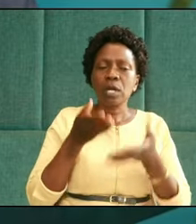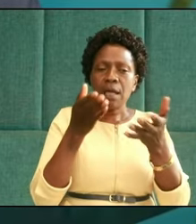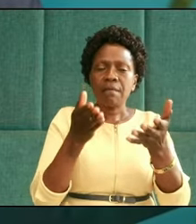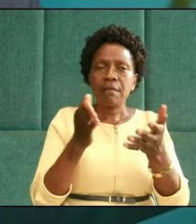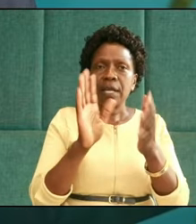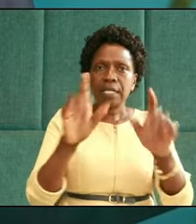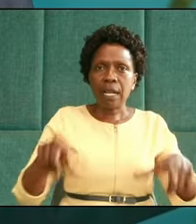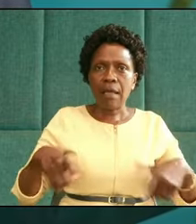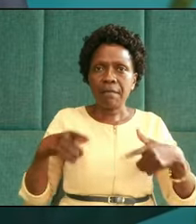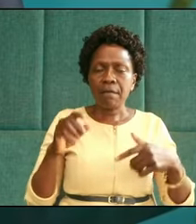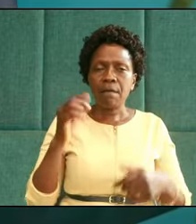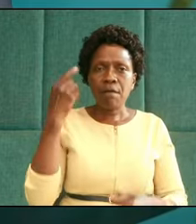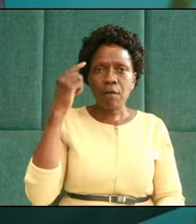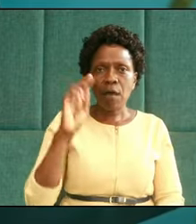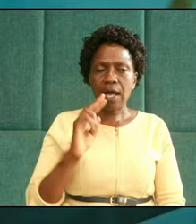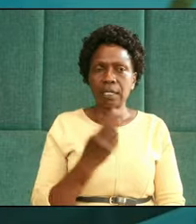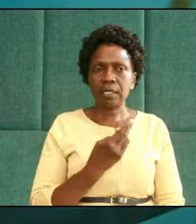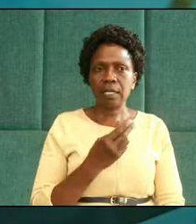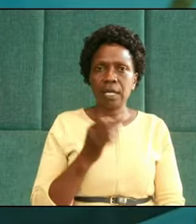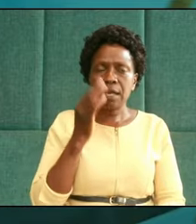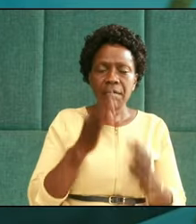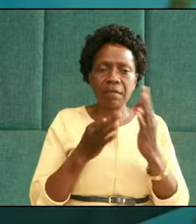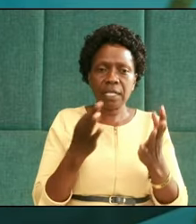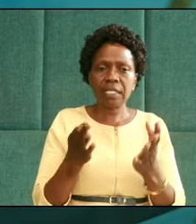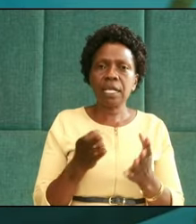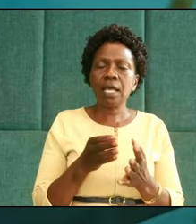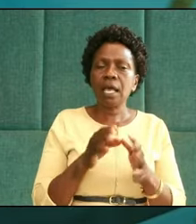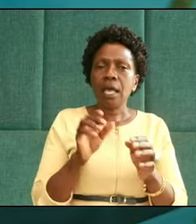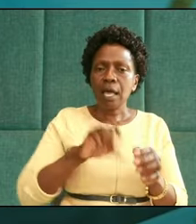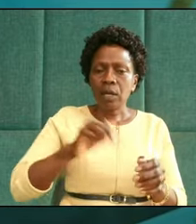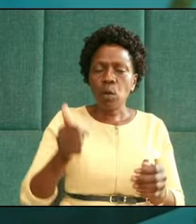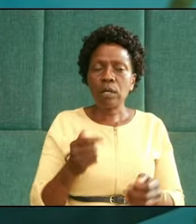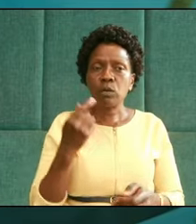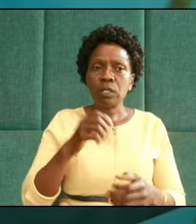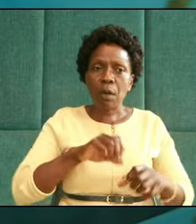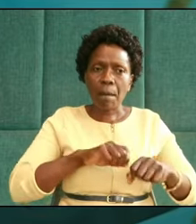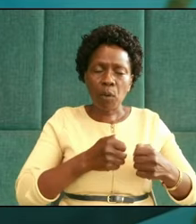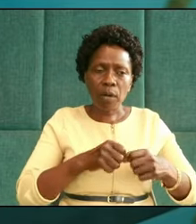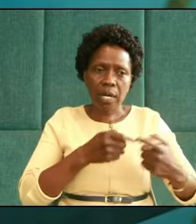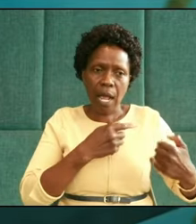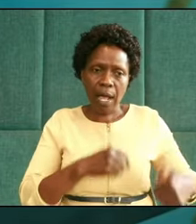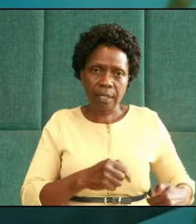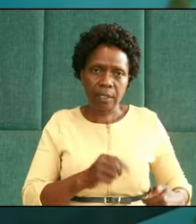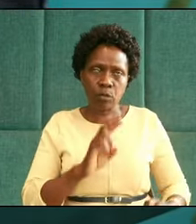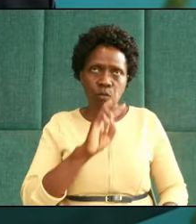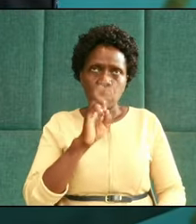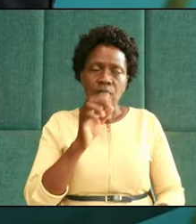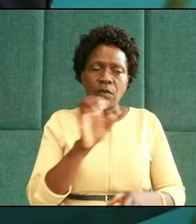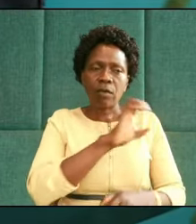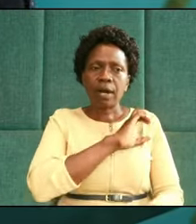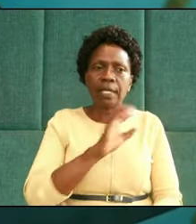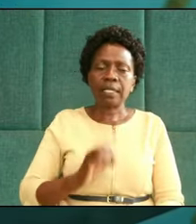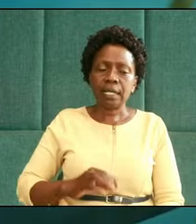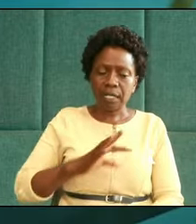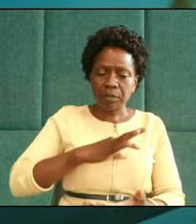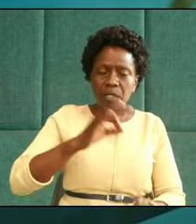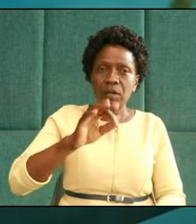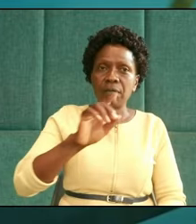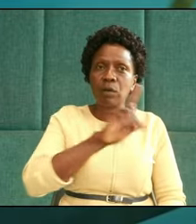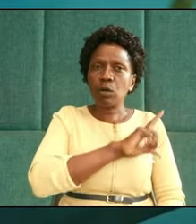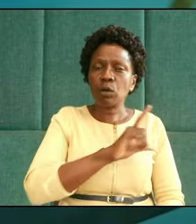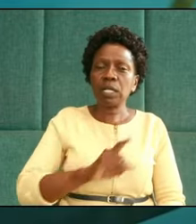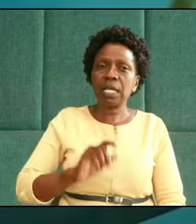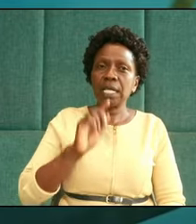us. If there's anybody who is broken at heart, listen to the words of Christ, that the Spirit of the Lord is upon